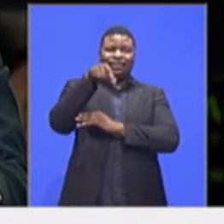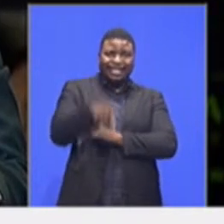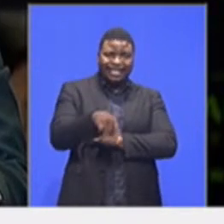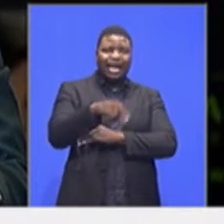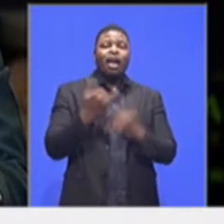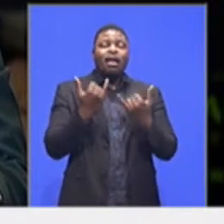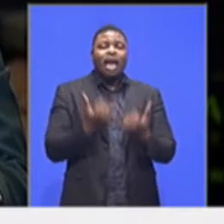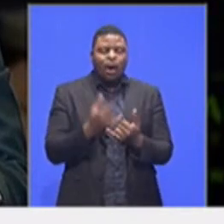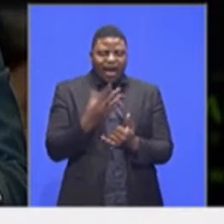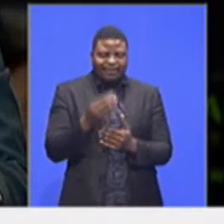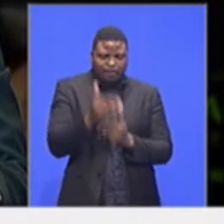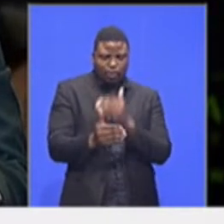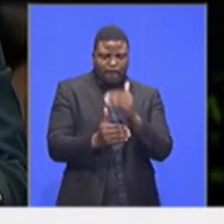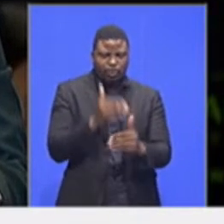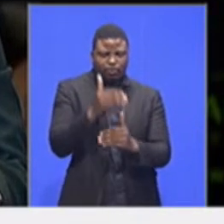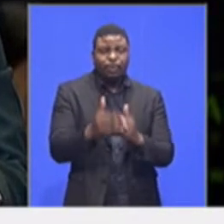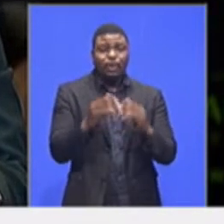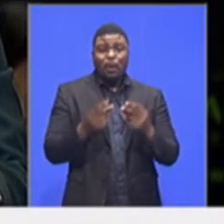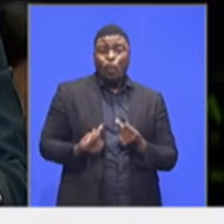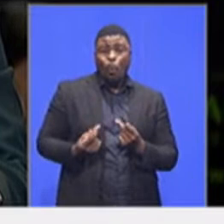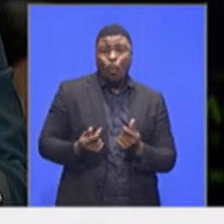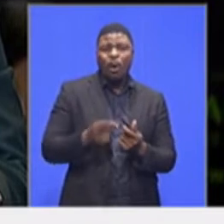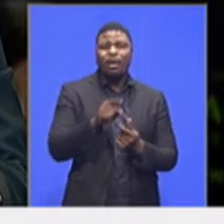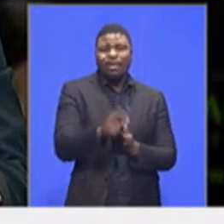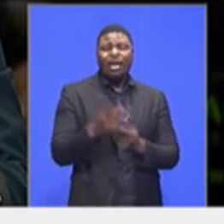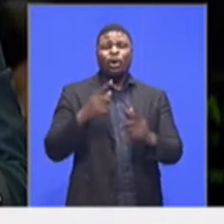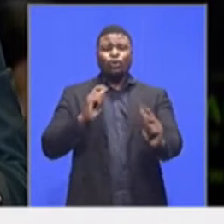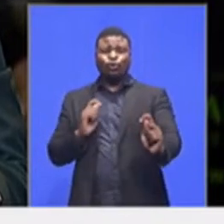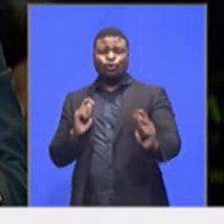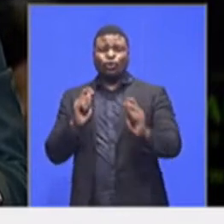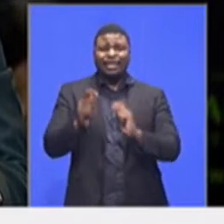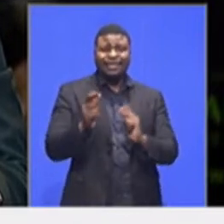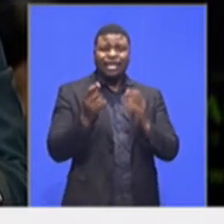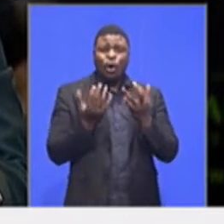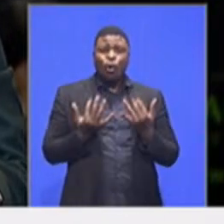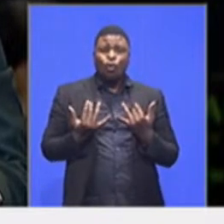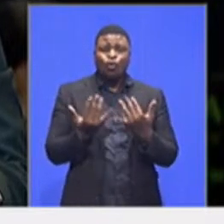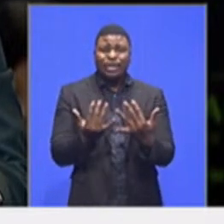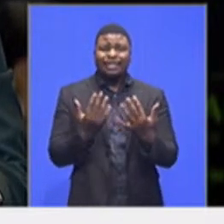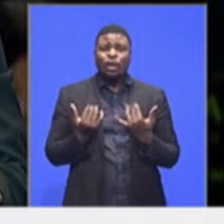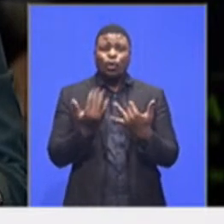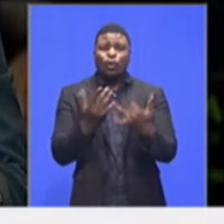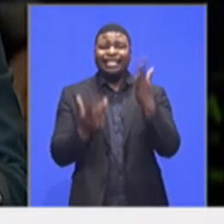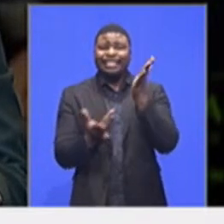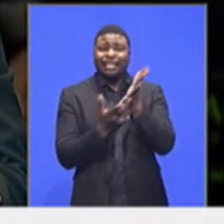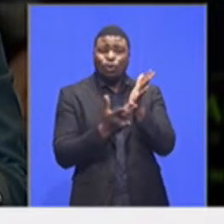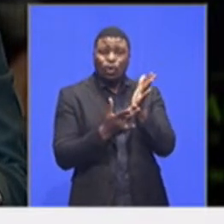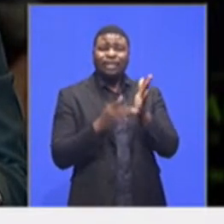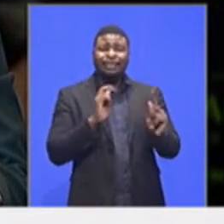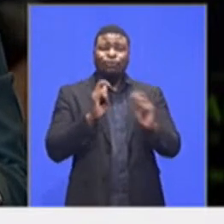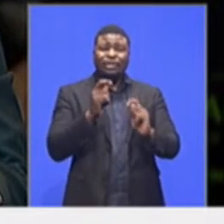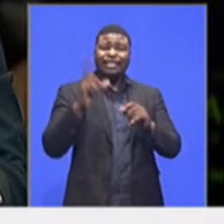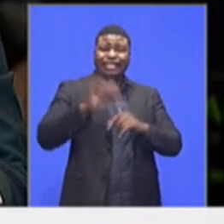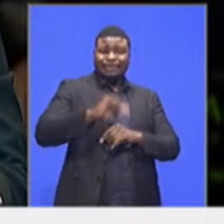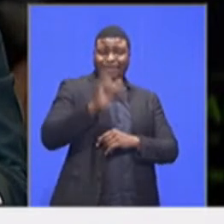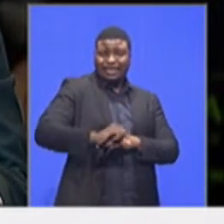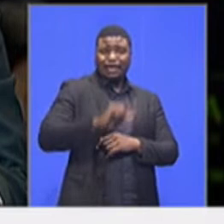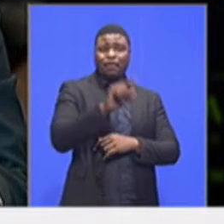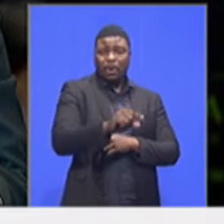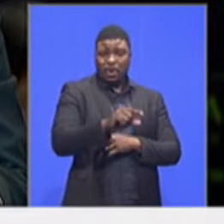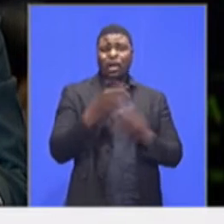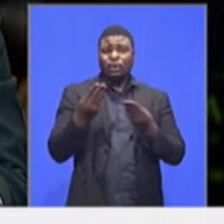process of systematic change. Green technologies are becoming cheaper and the deployment of low carbon solution